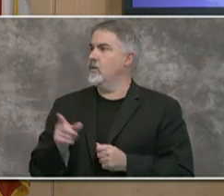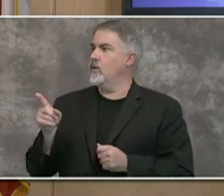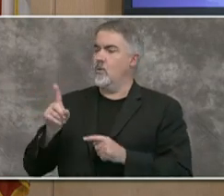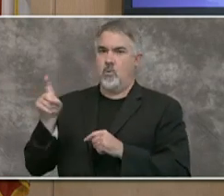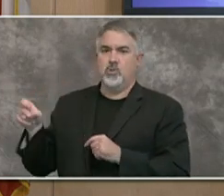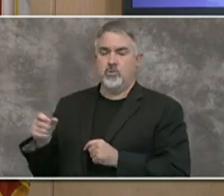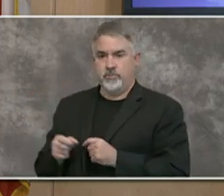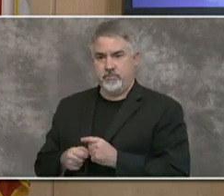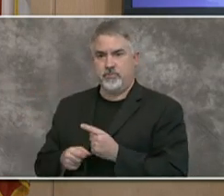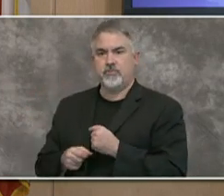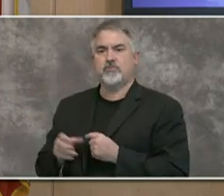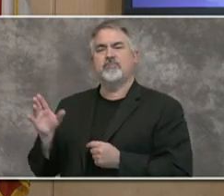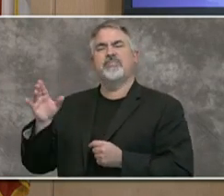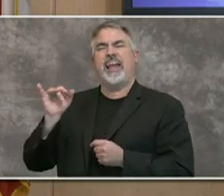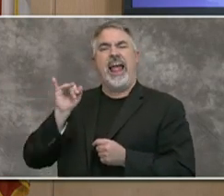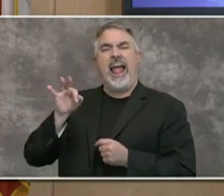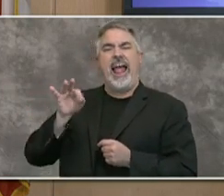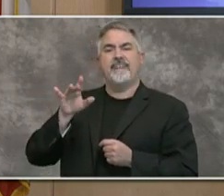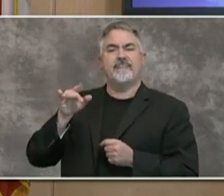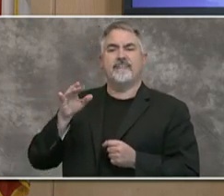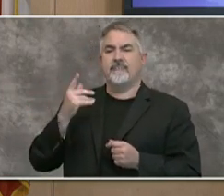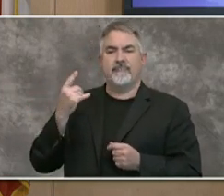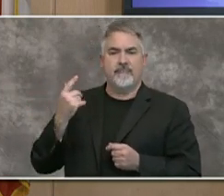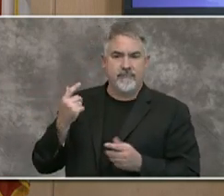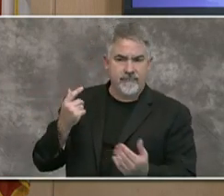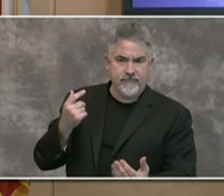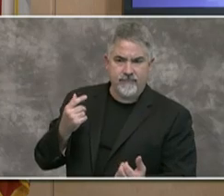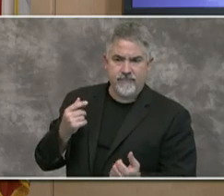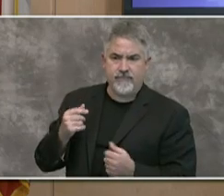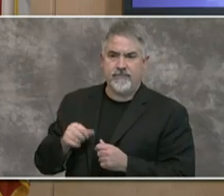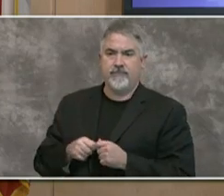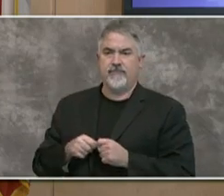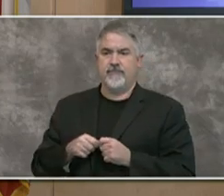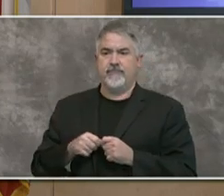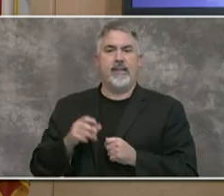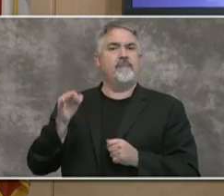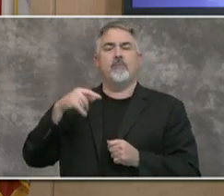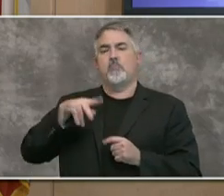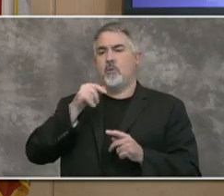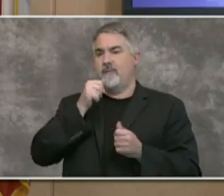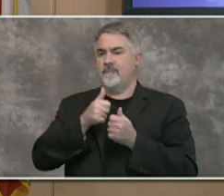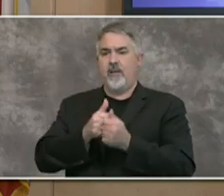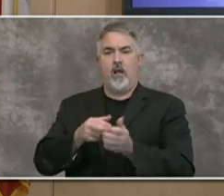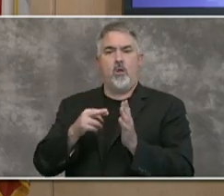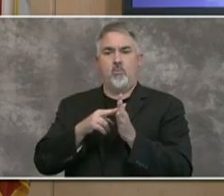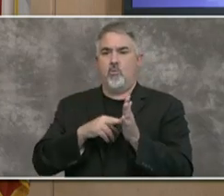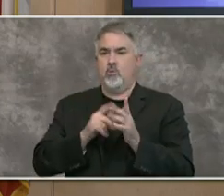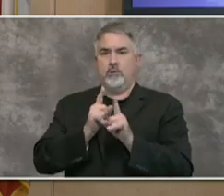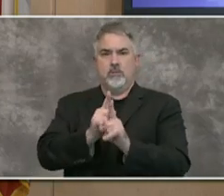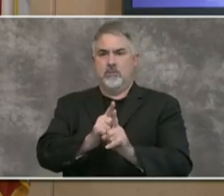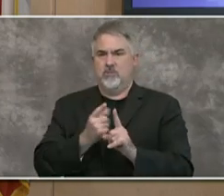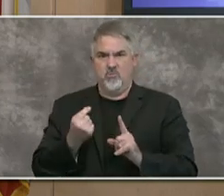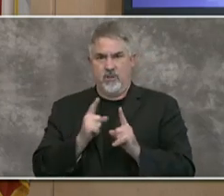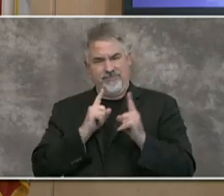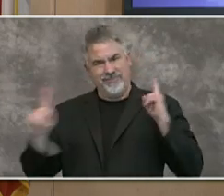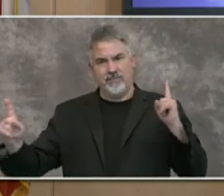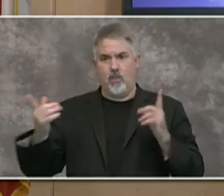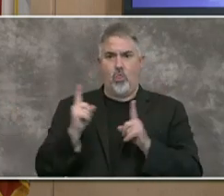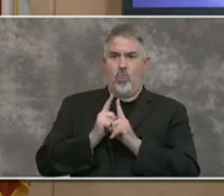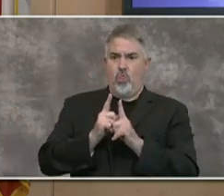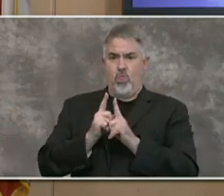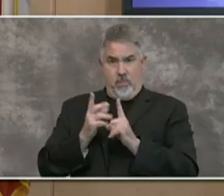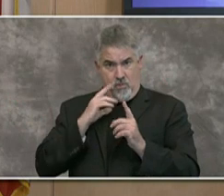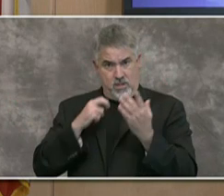those supermarkets are not following the social distancing guidelines, and are there citations